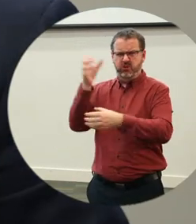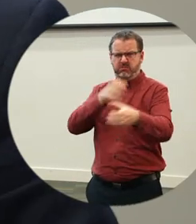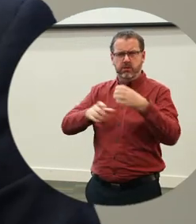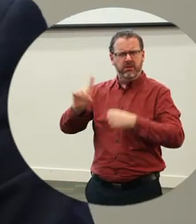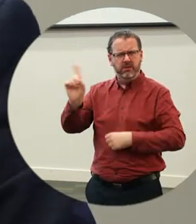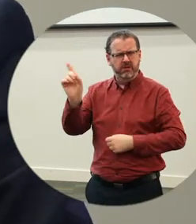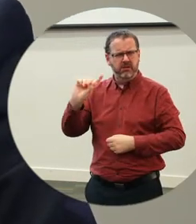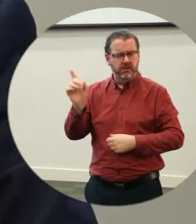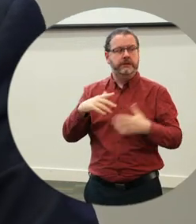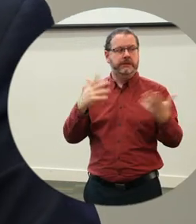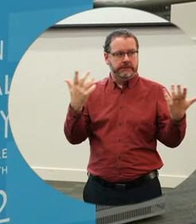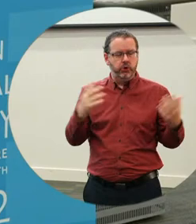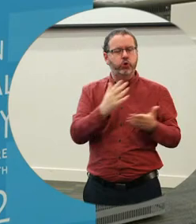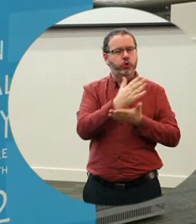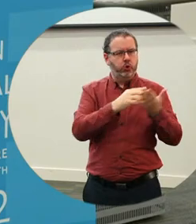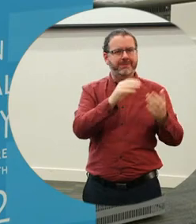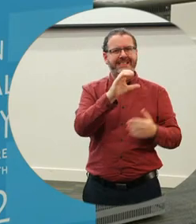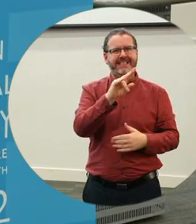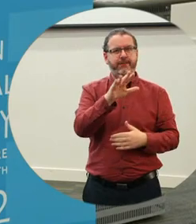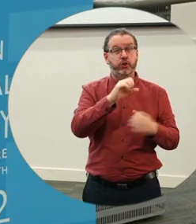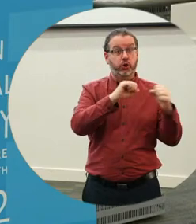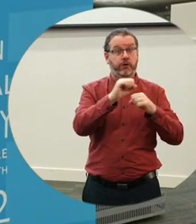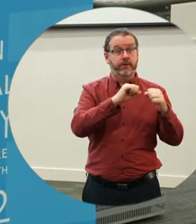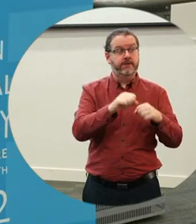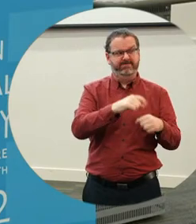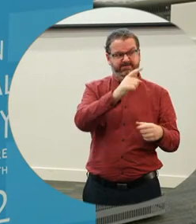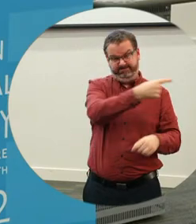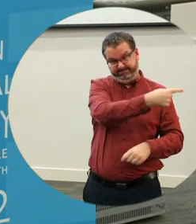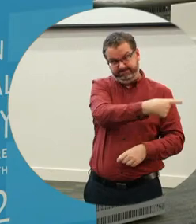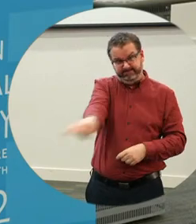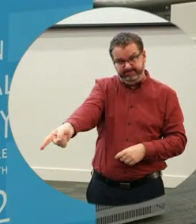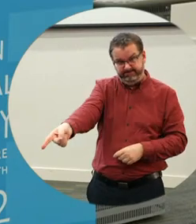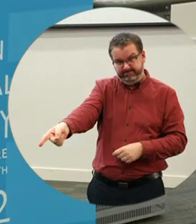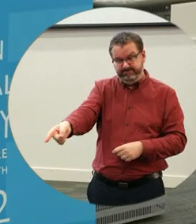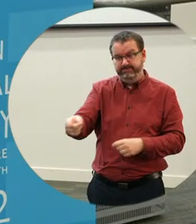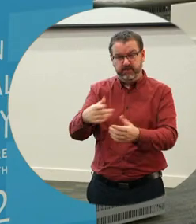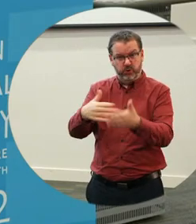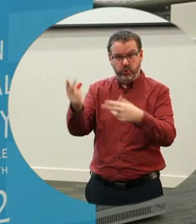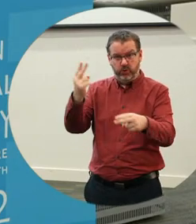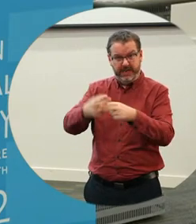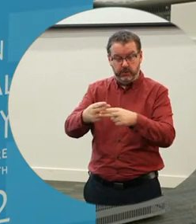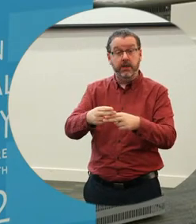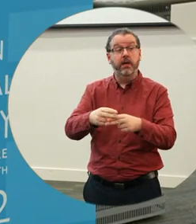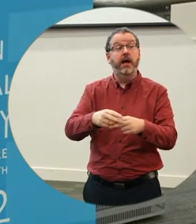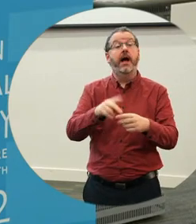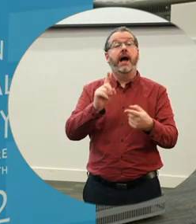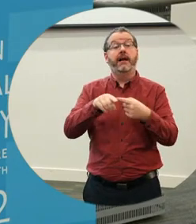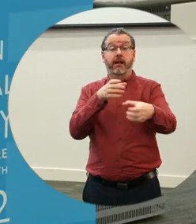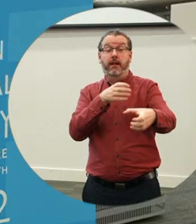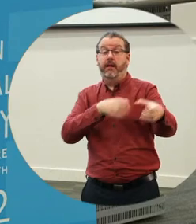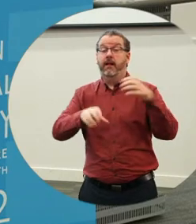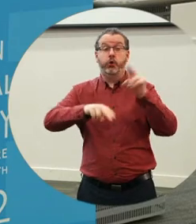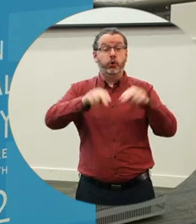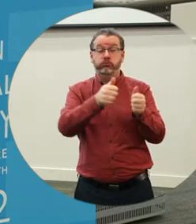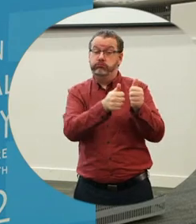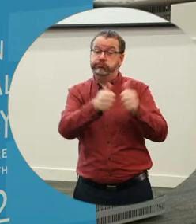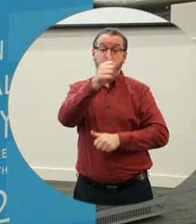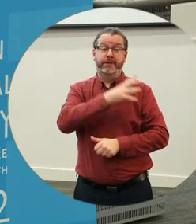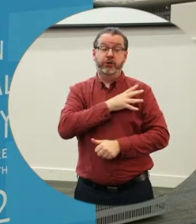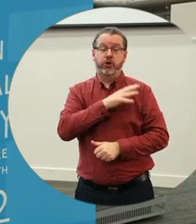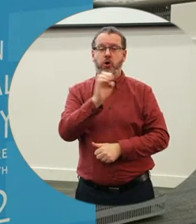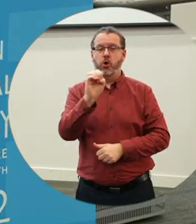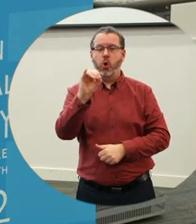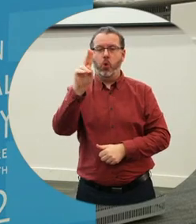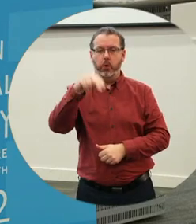down a couple of civil servants, and they sent down Owen O'Duffy as the new commissioner. The IRA men